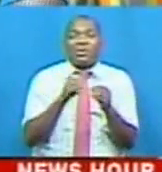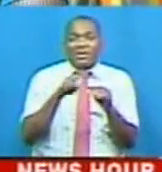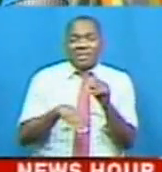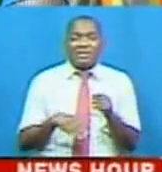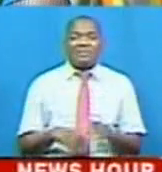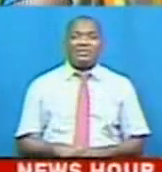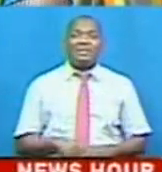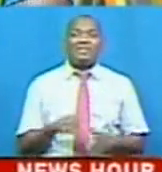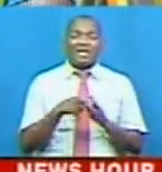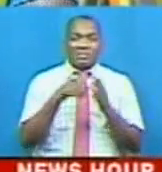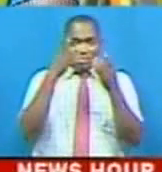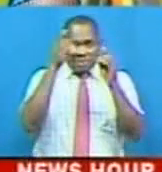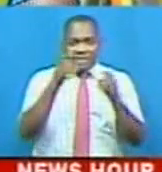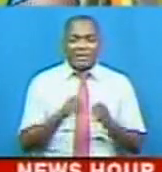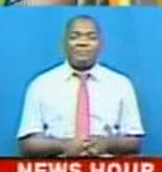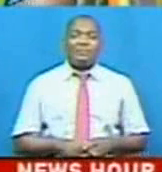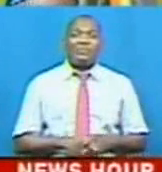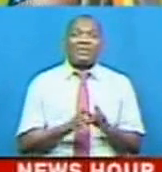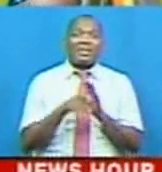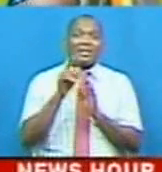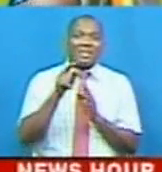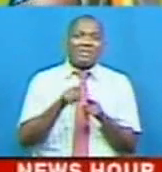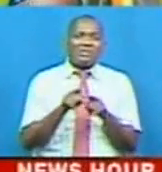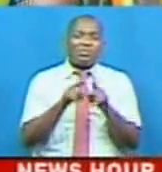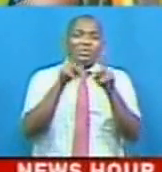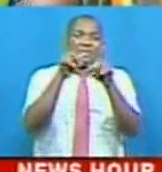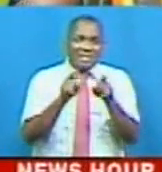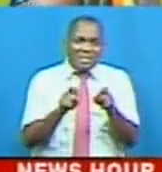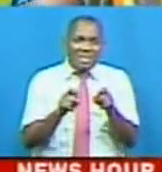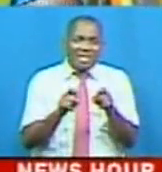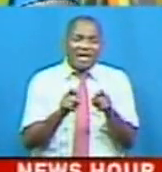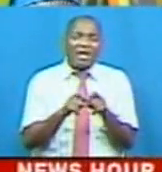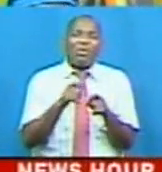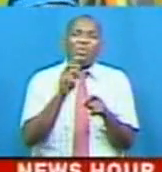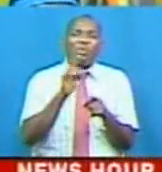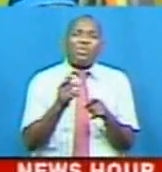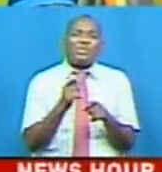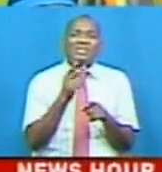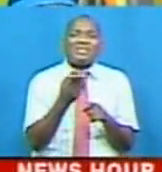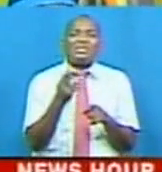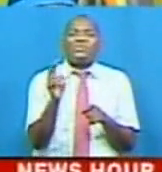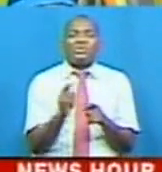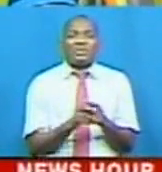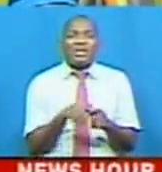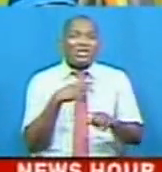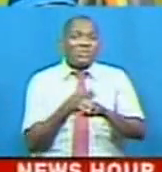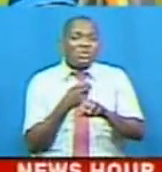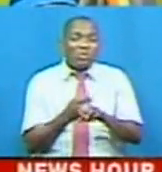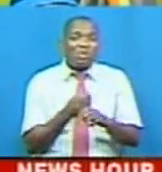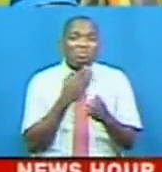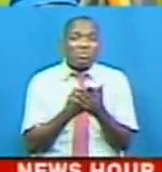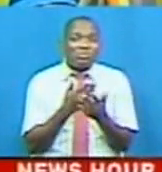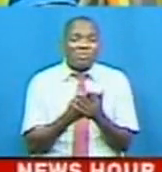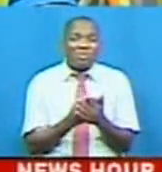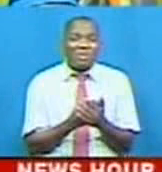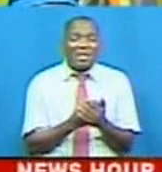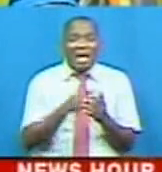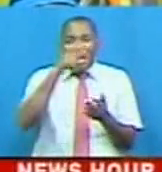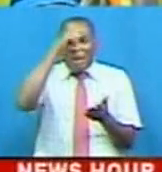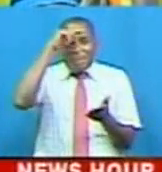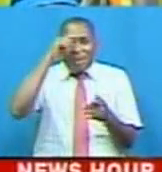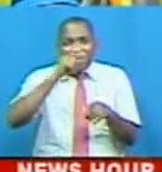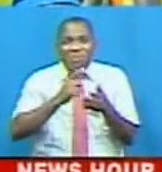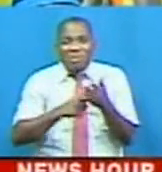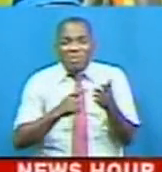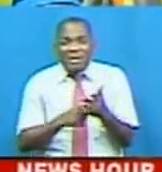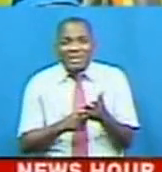or it was less. Then we'll determine. Apart from that, we're going to test for the aggregates, the stone that they use. We'll test for the bitumen content. We'll